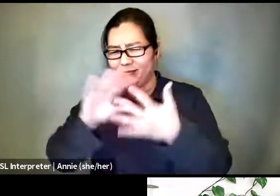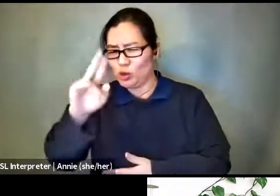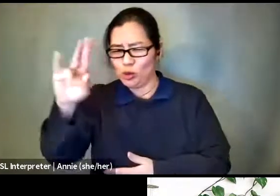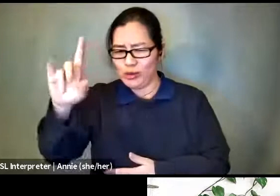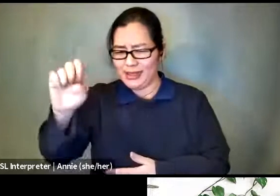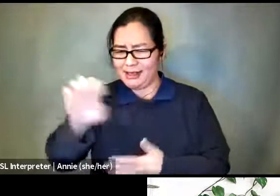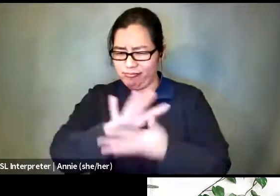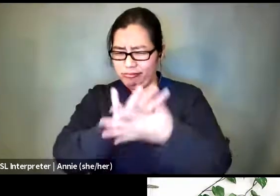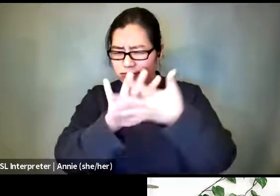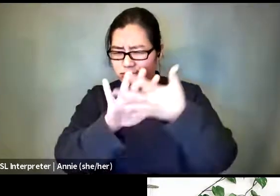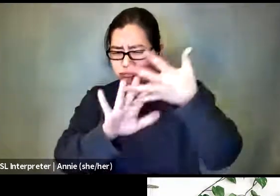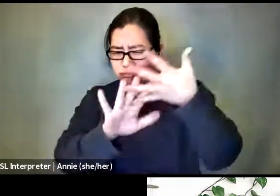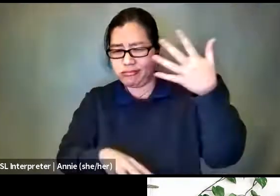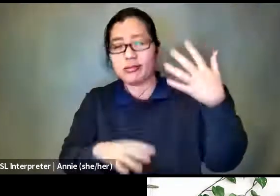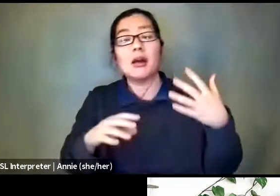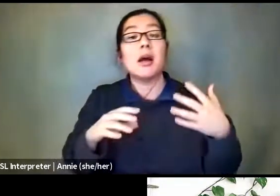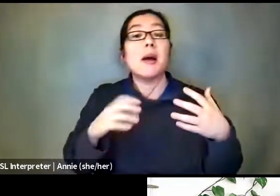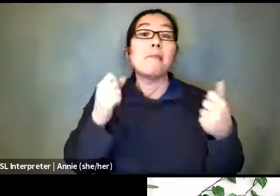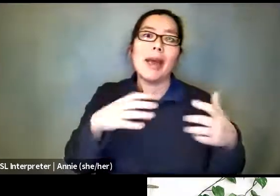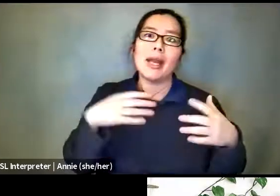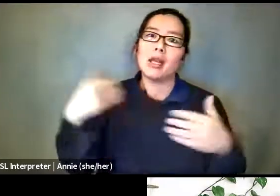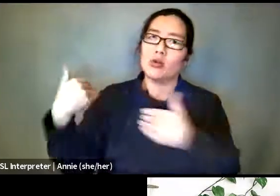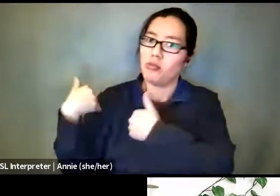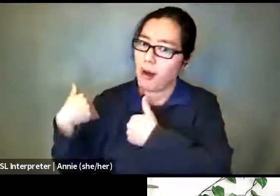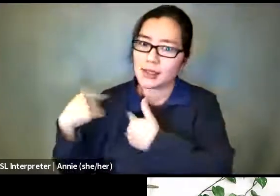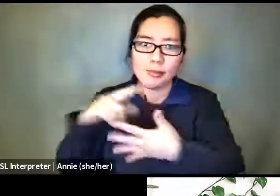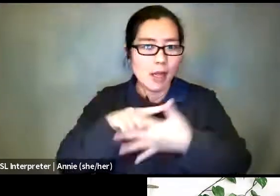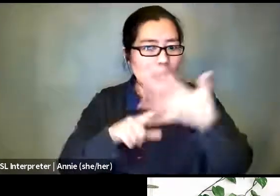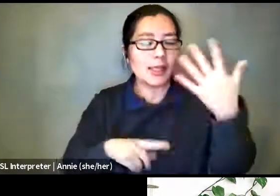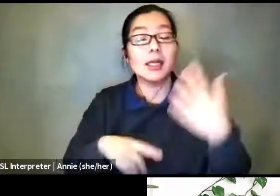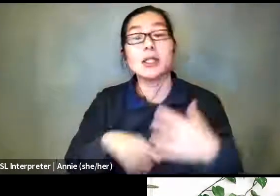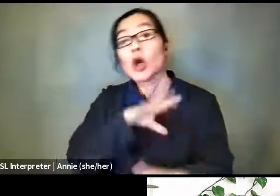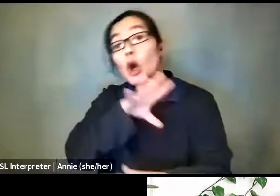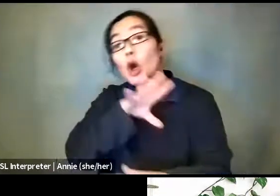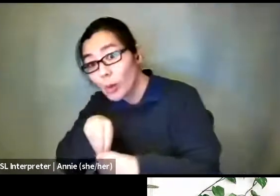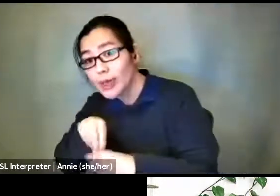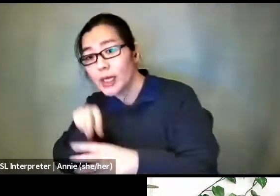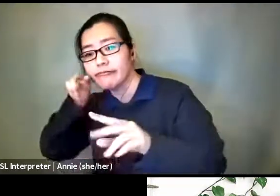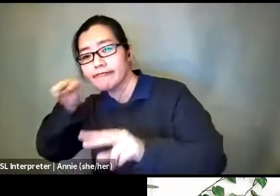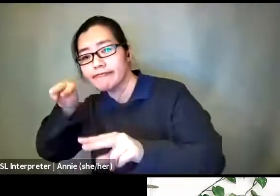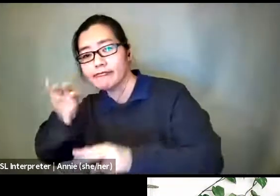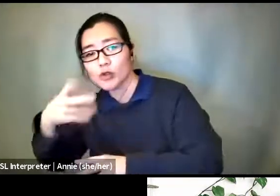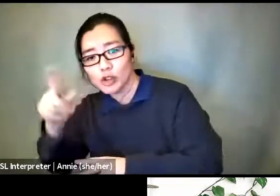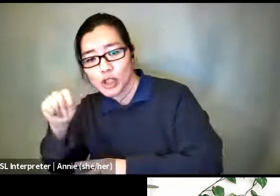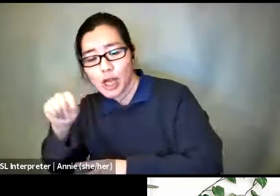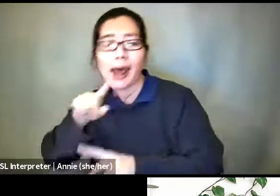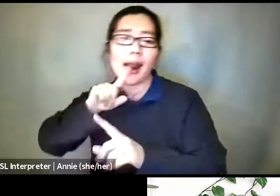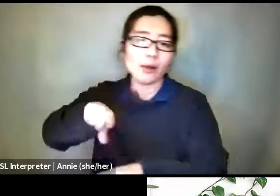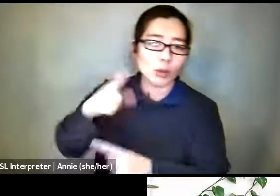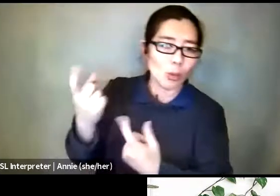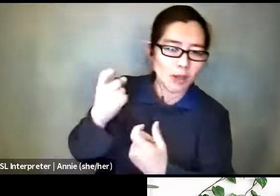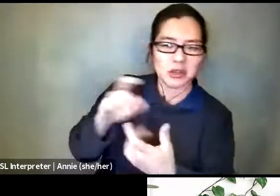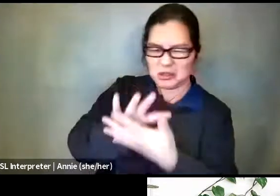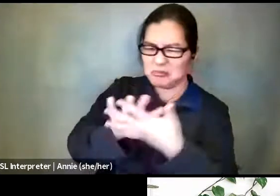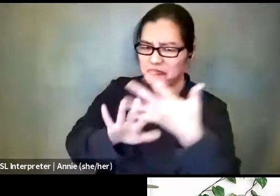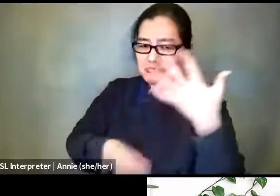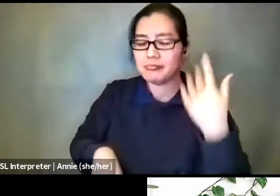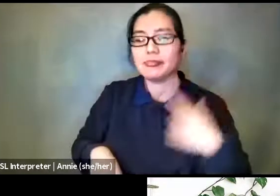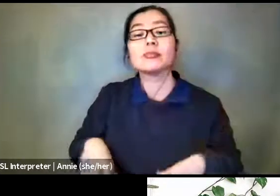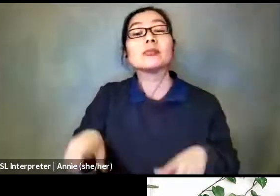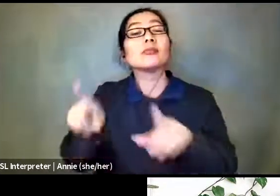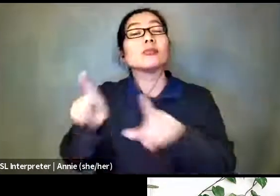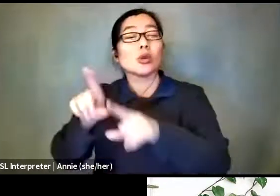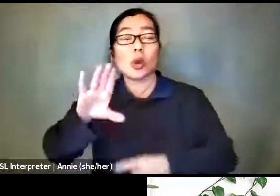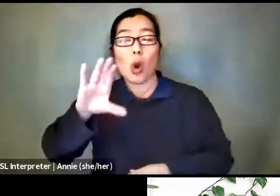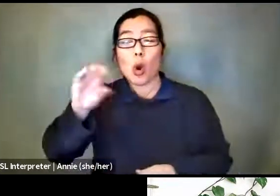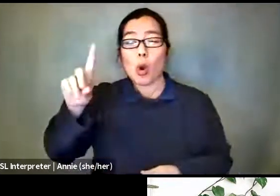Q&A and answering questions and sharing resources as well. And then we have a code of conduct, which I mentioned at the top of